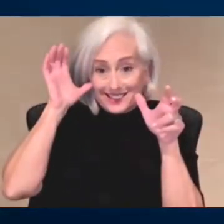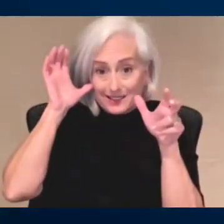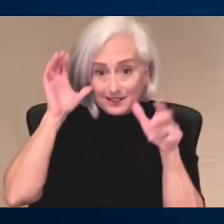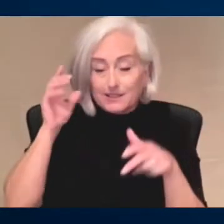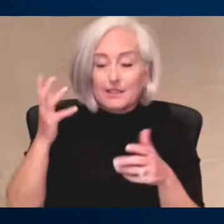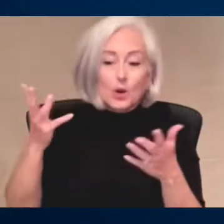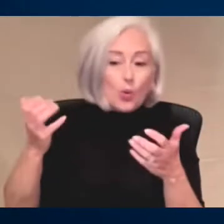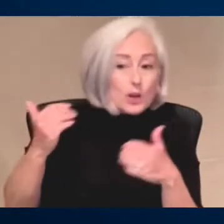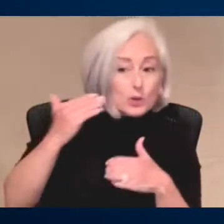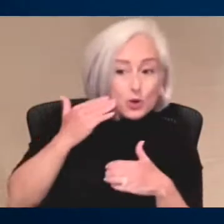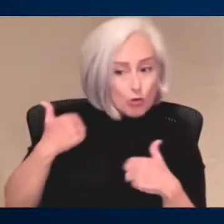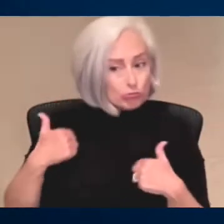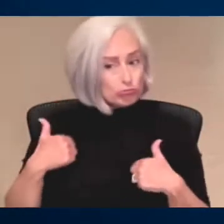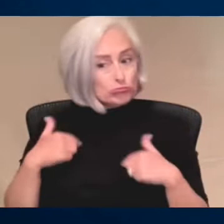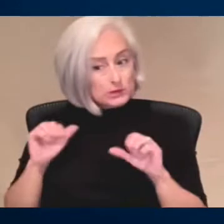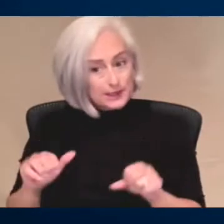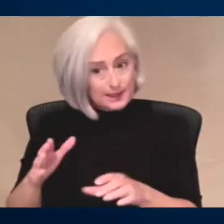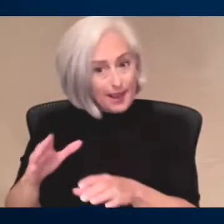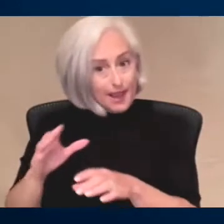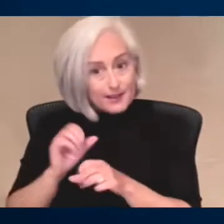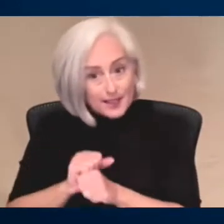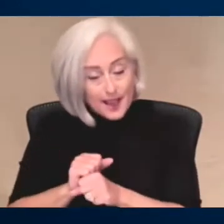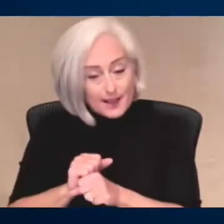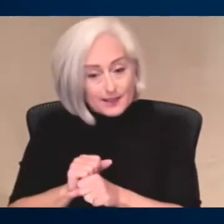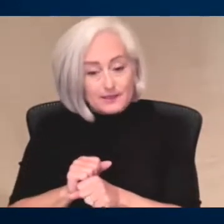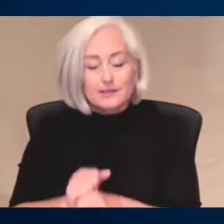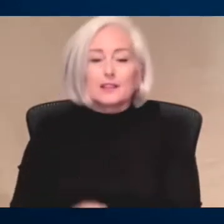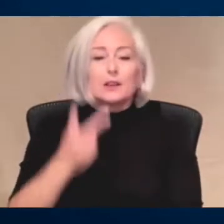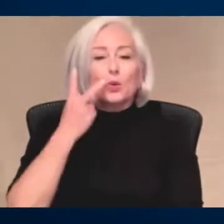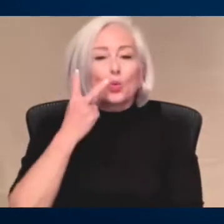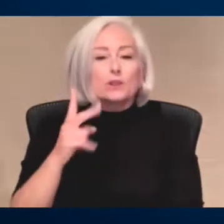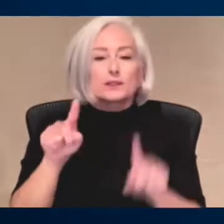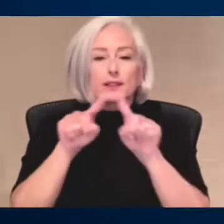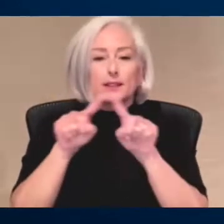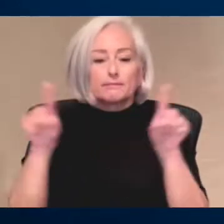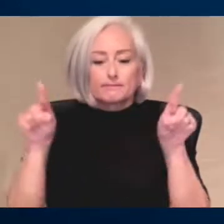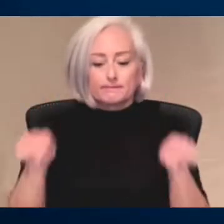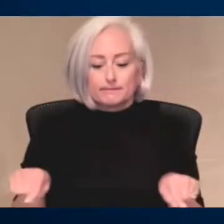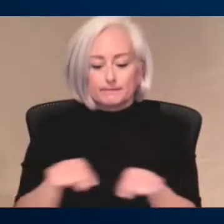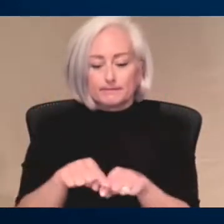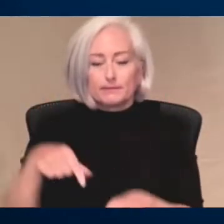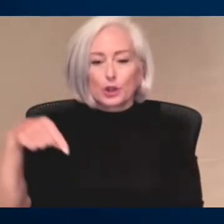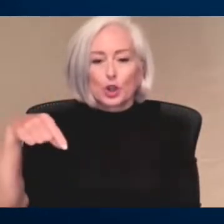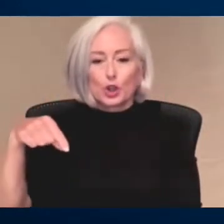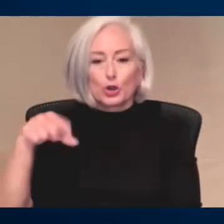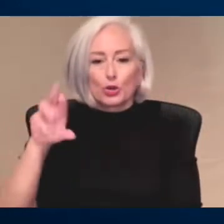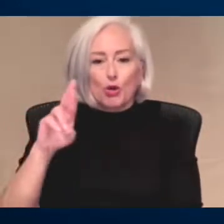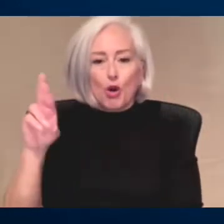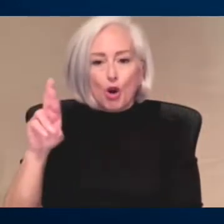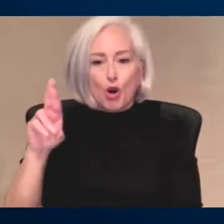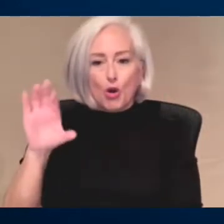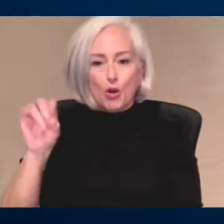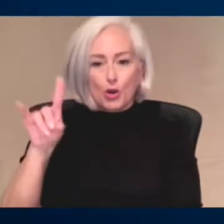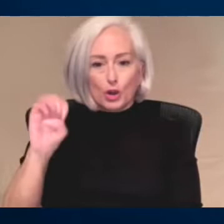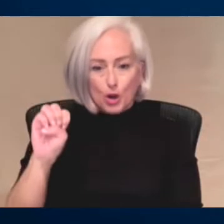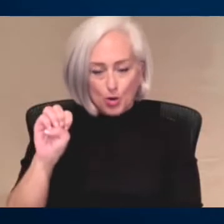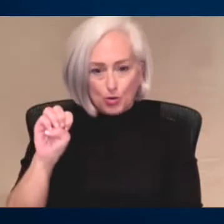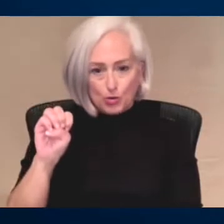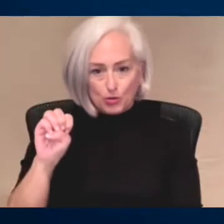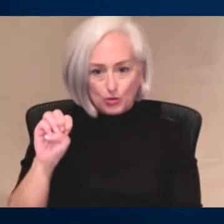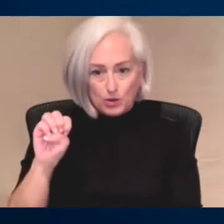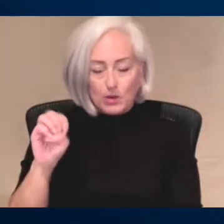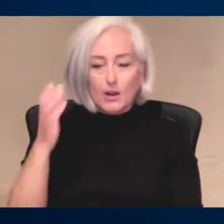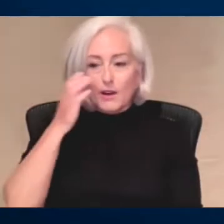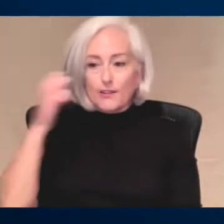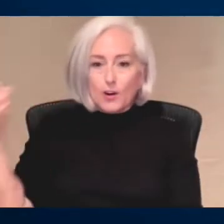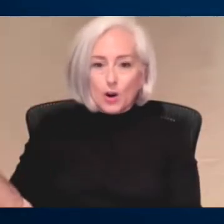And we actually have a QR code on our screen right now that will connect you with our nurse navigator who can